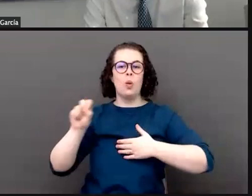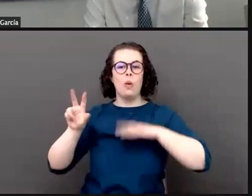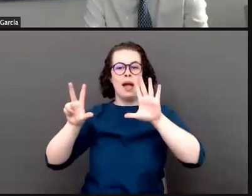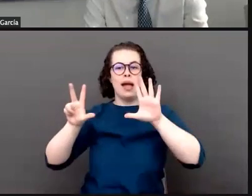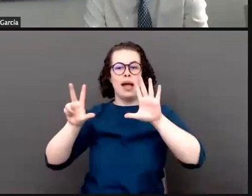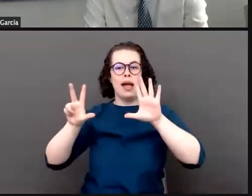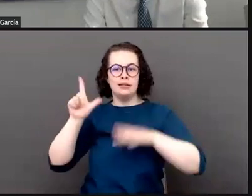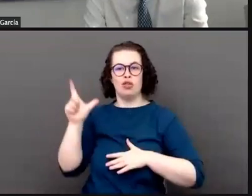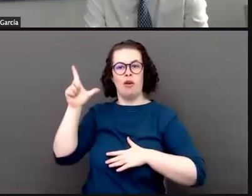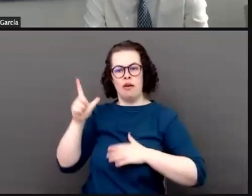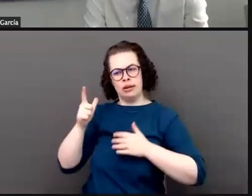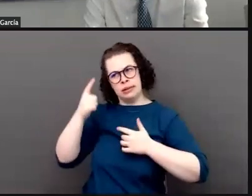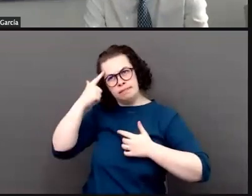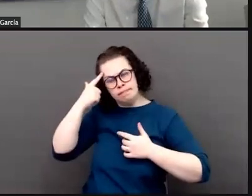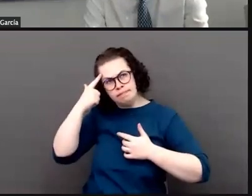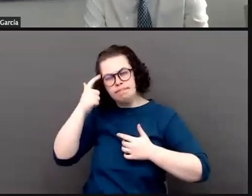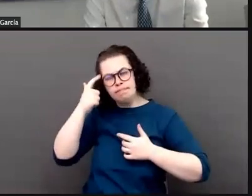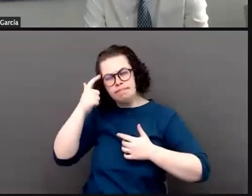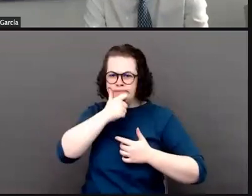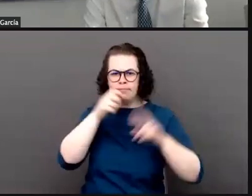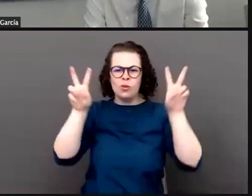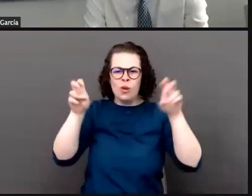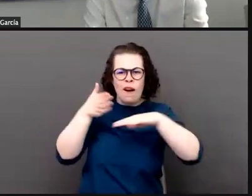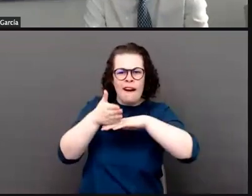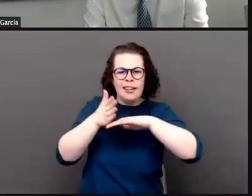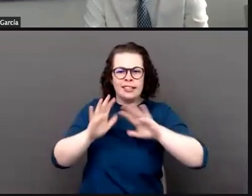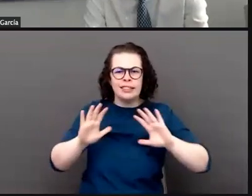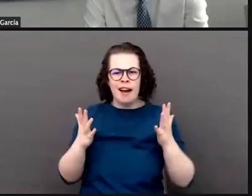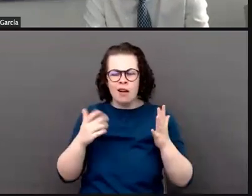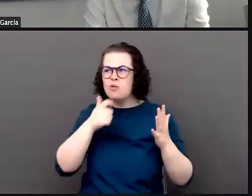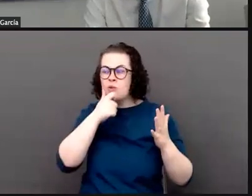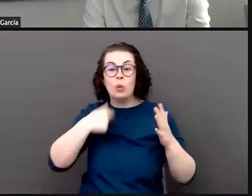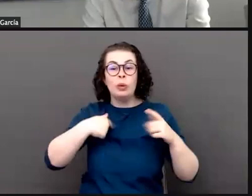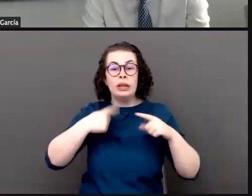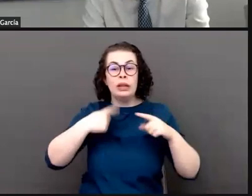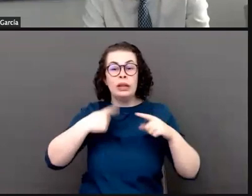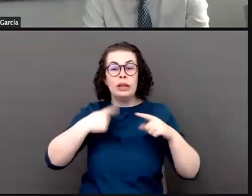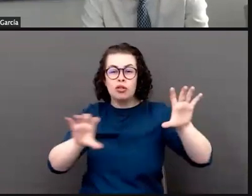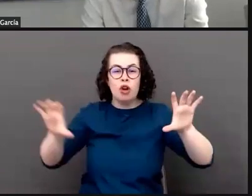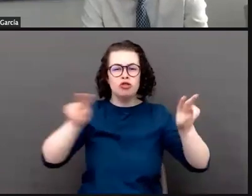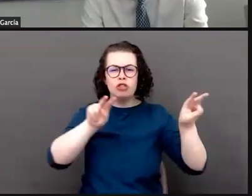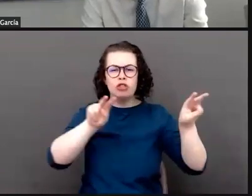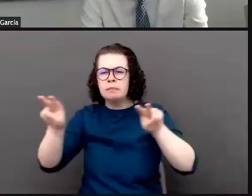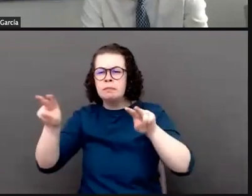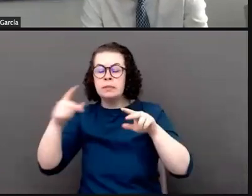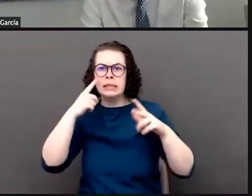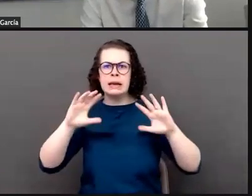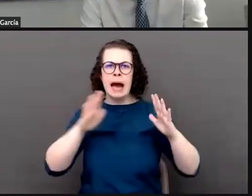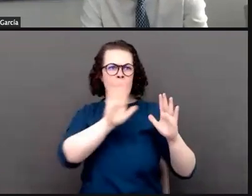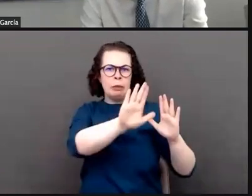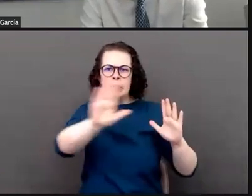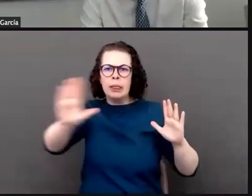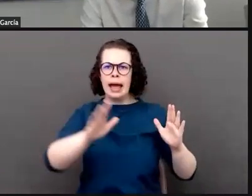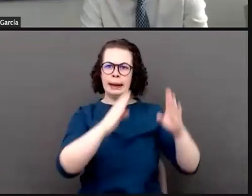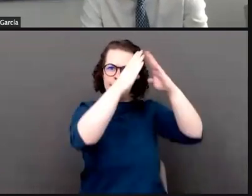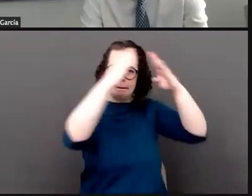to know what there are about accessibility and building environment in different countries, to know the state of the art,